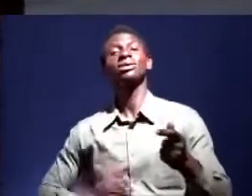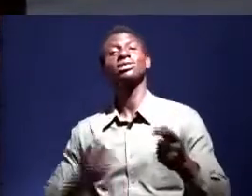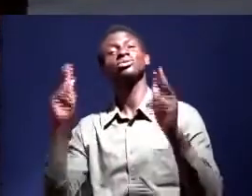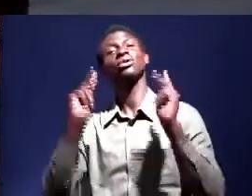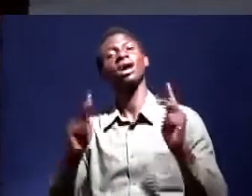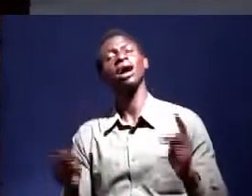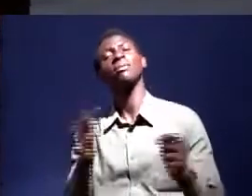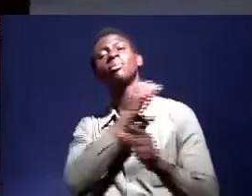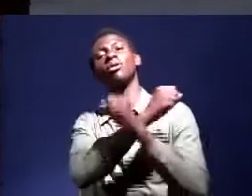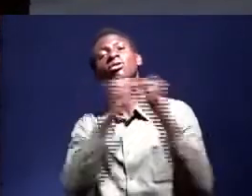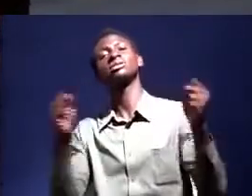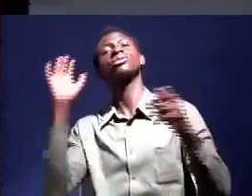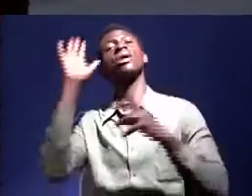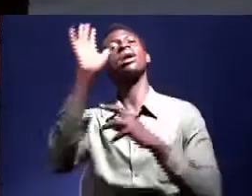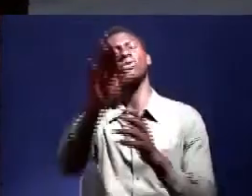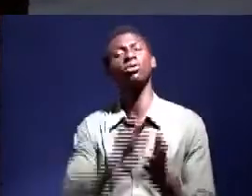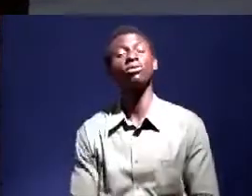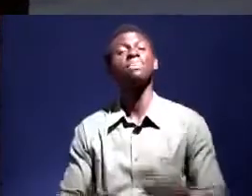learning the Word of God.